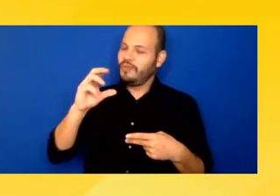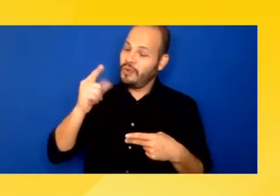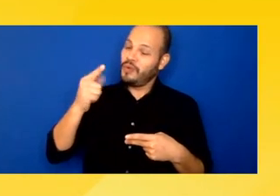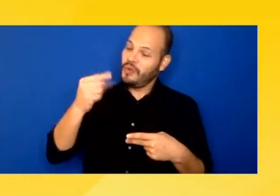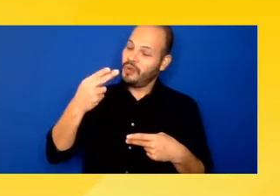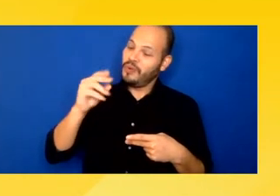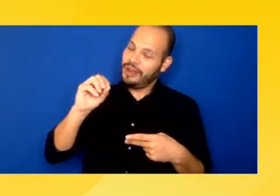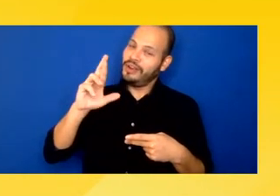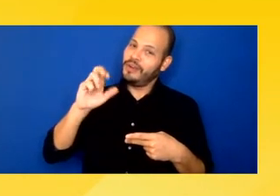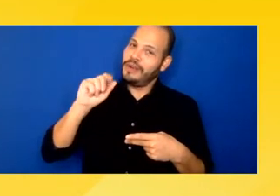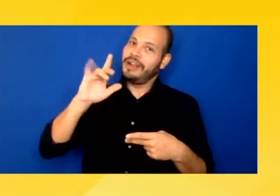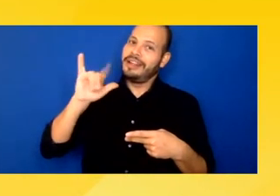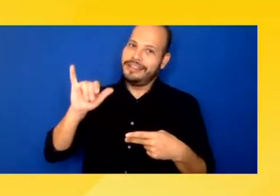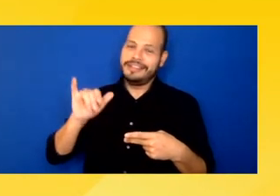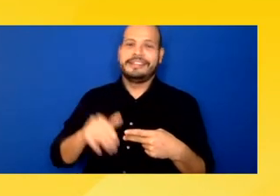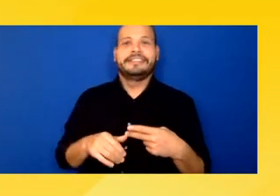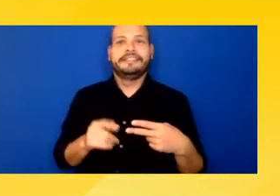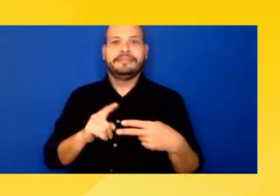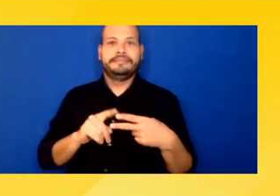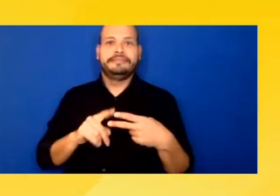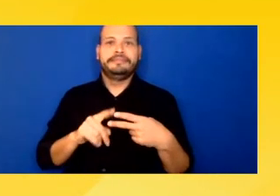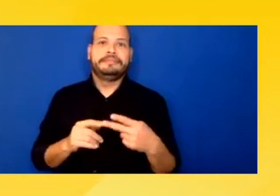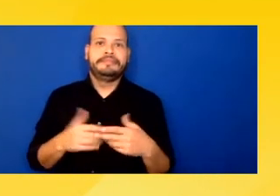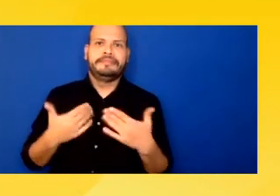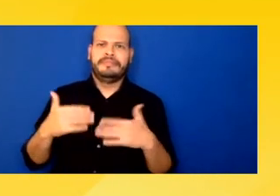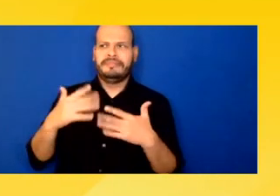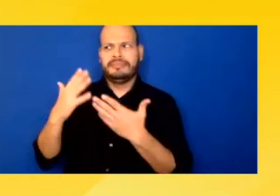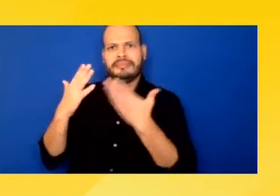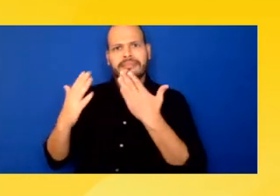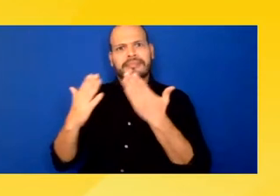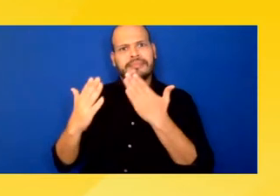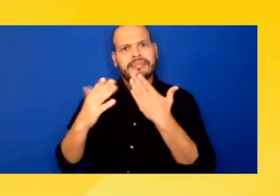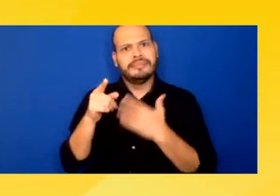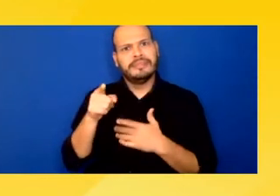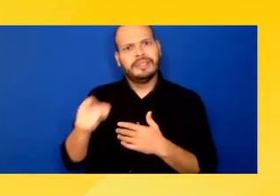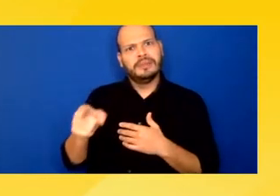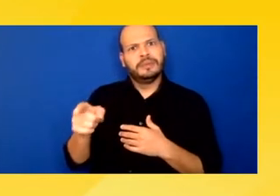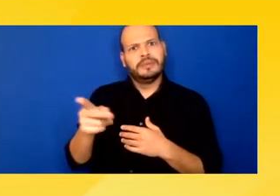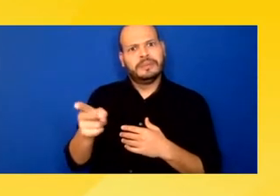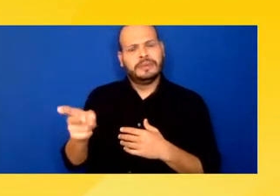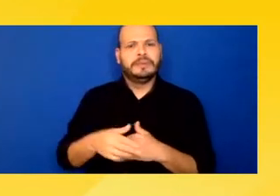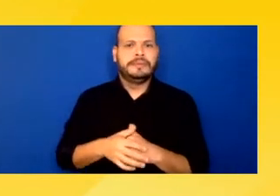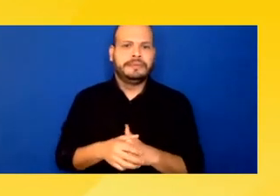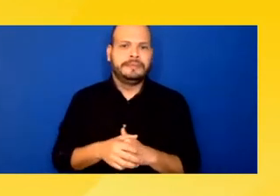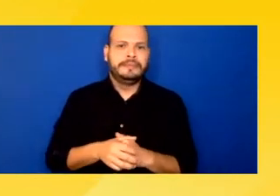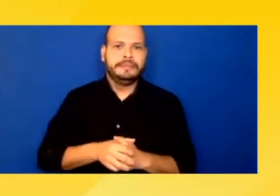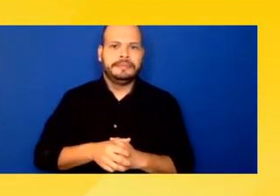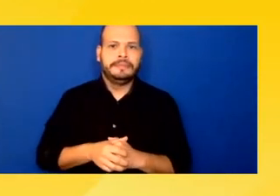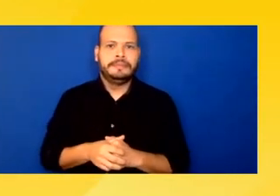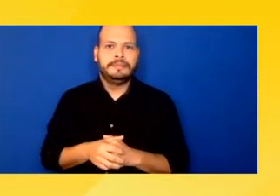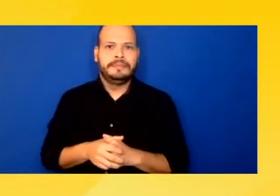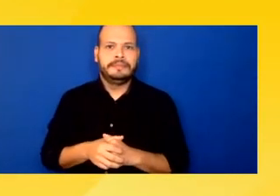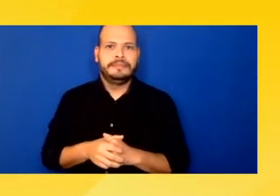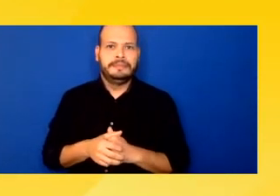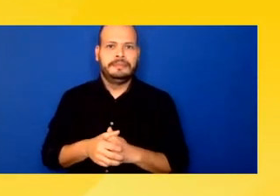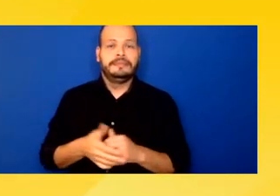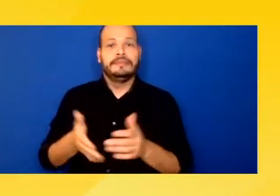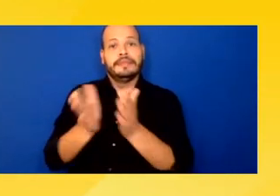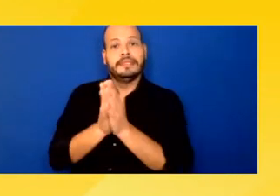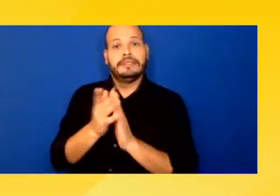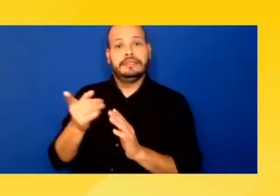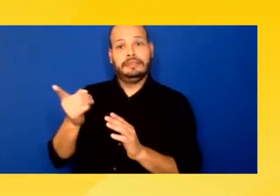Brown and Dr Adam Barnes will make an ask a big ask of us uh and make some announcements point to some